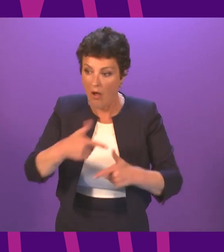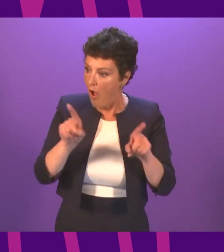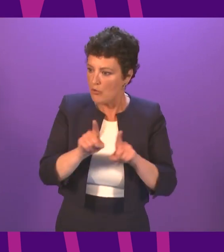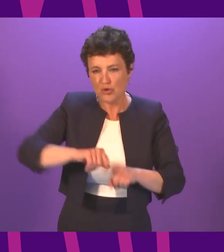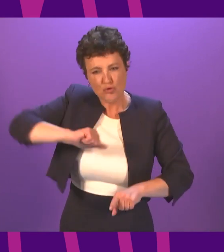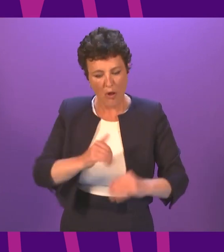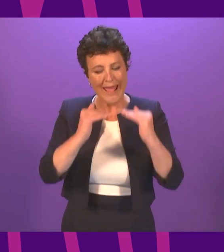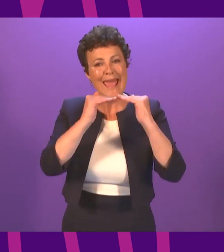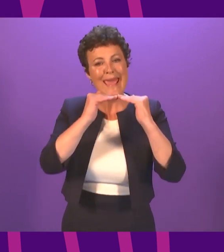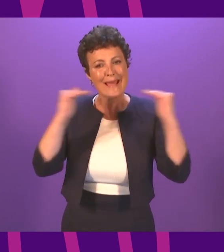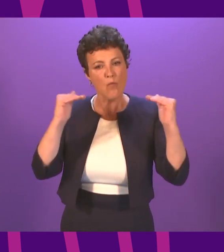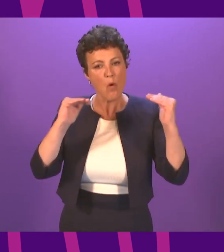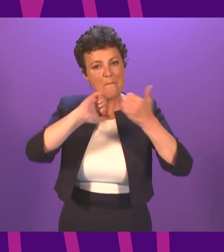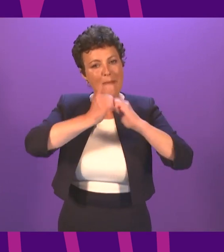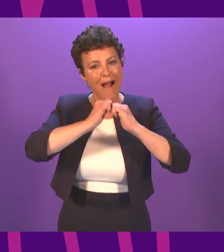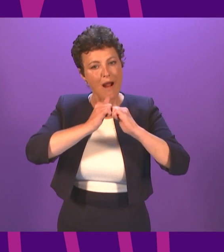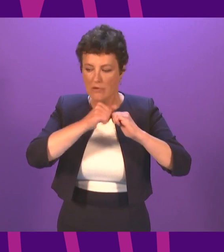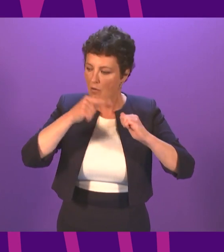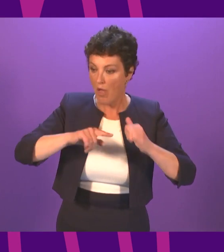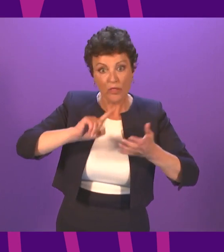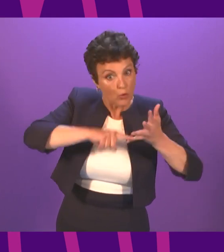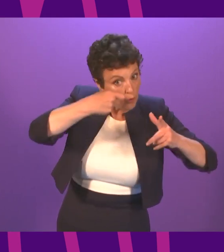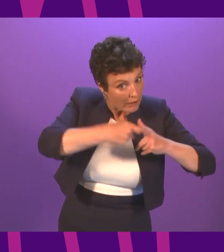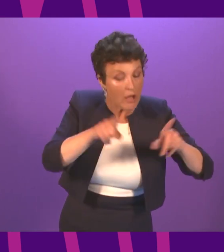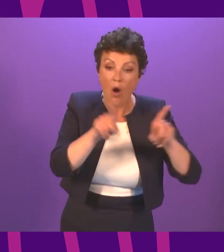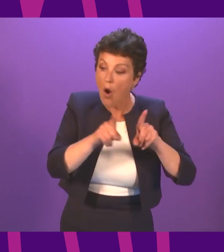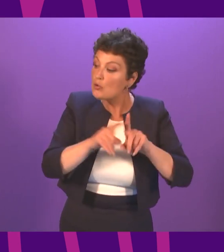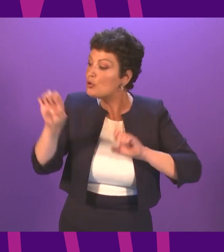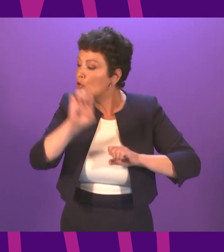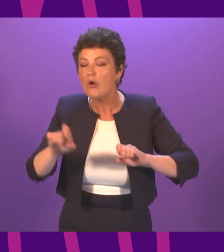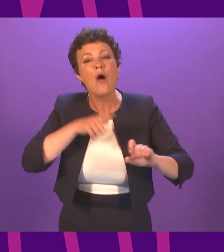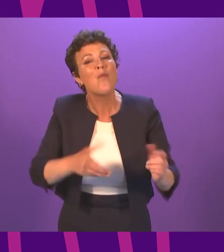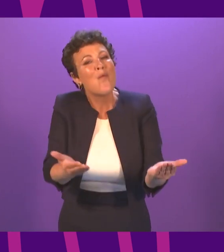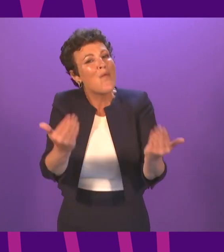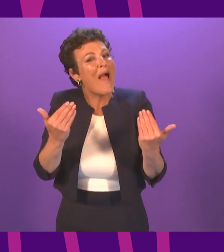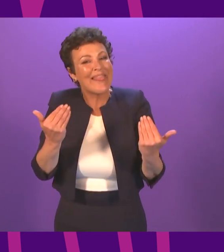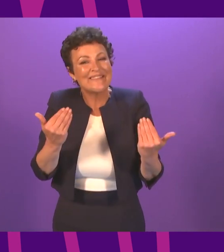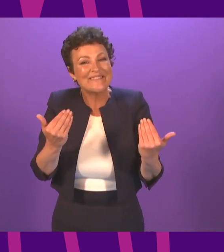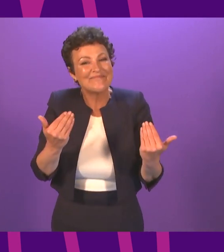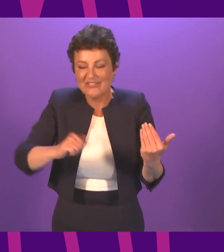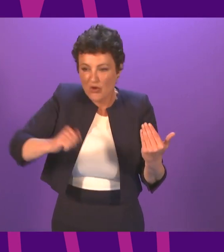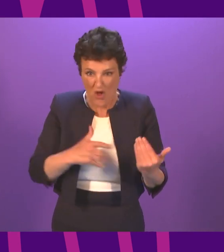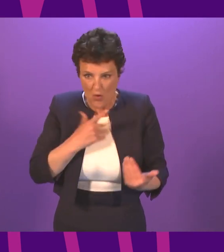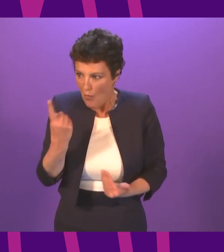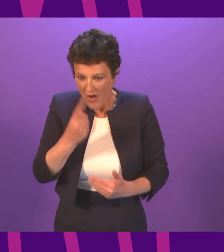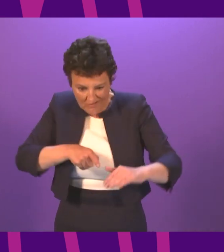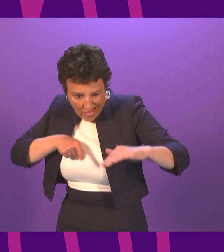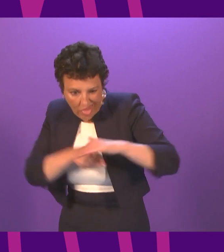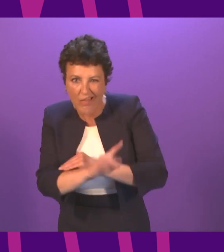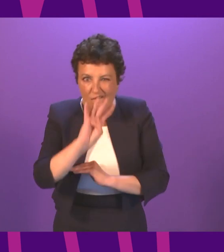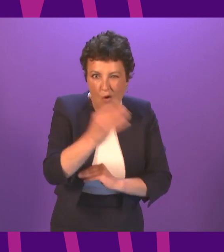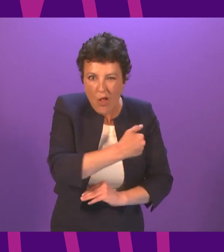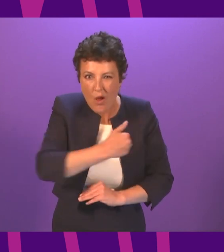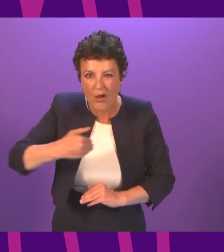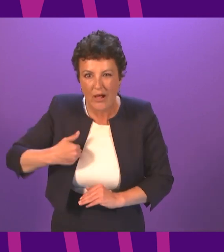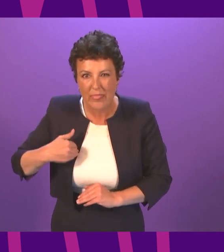friends in the rest of the UK and across Europe, a welcoming country, not one that conducts dawn raids in